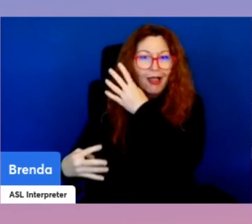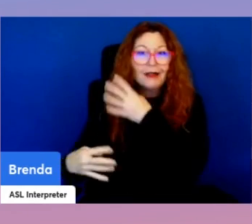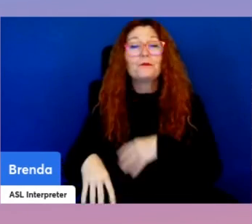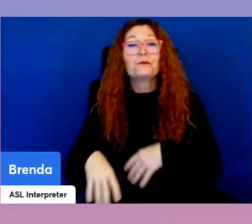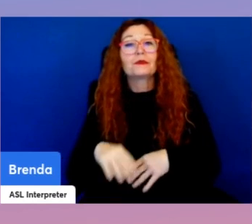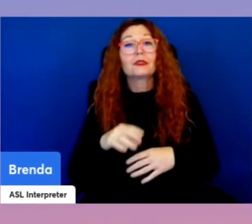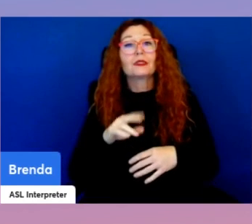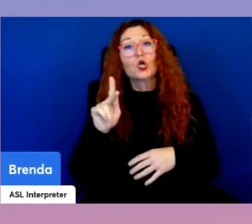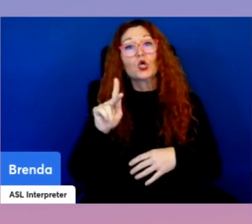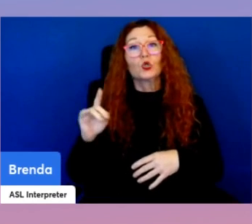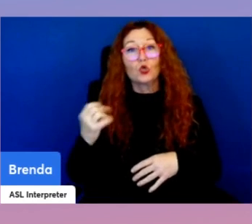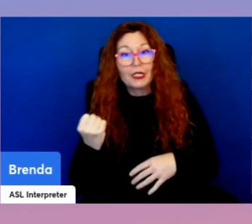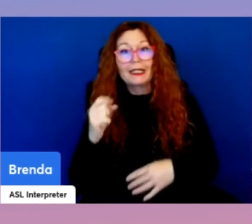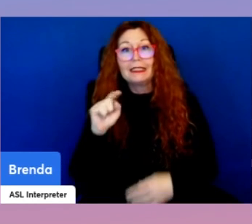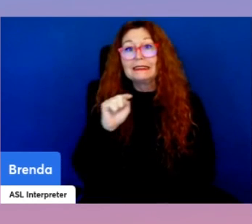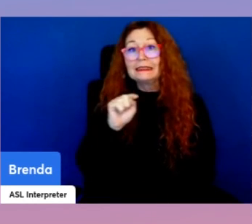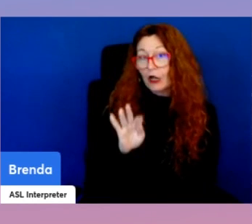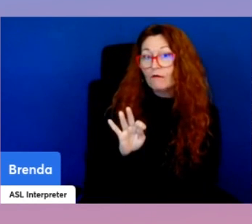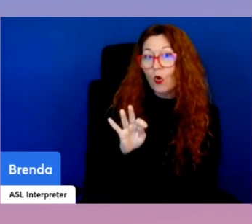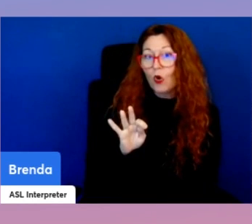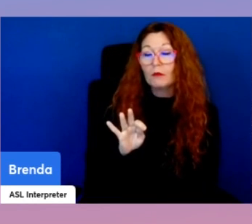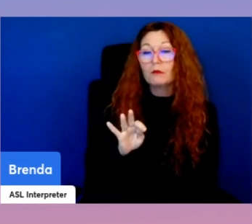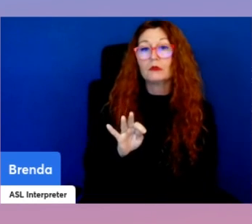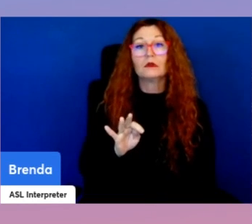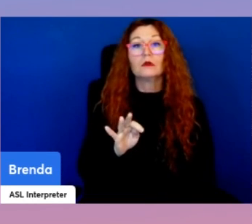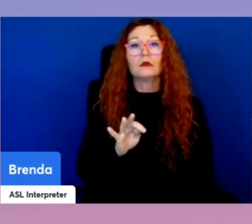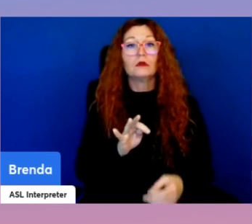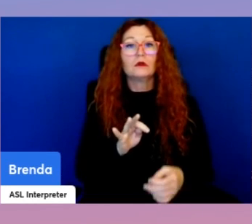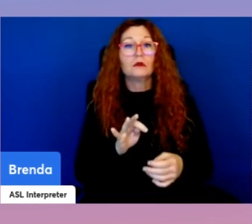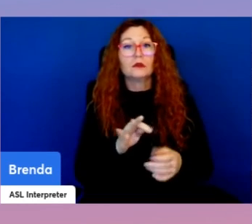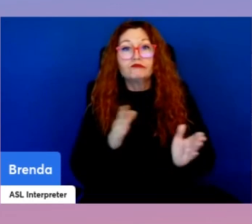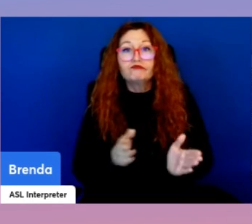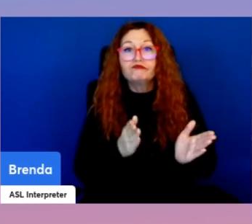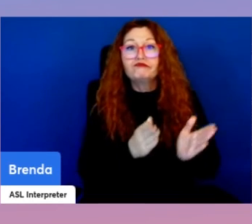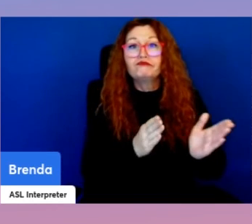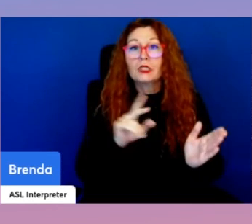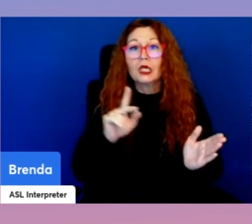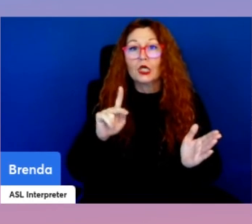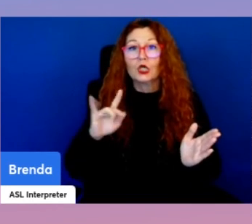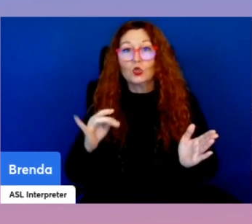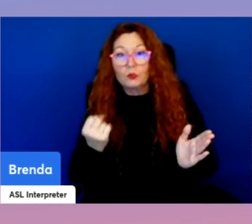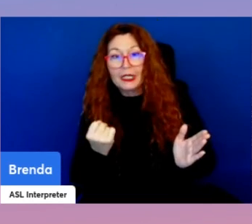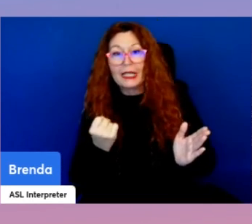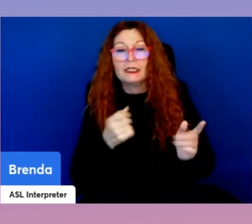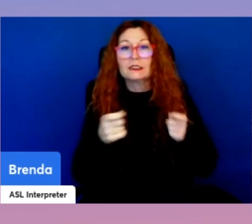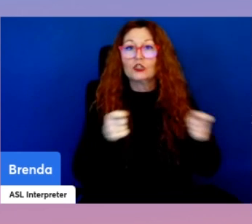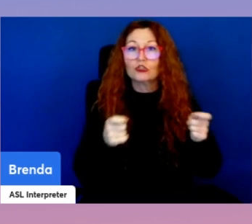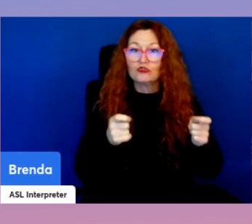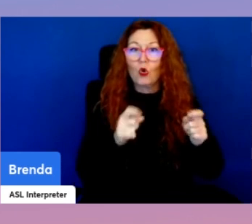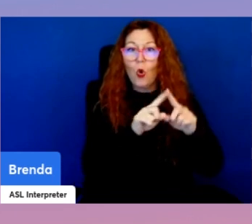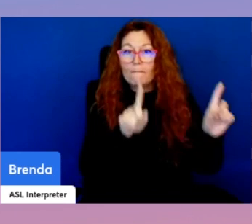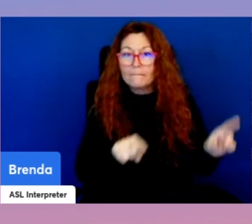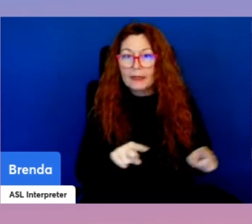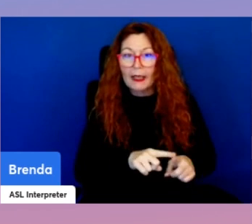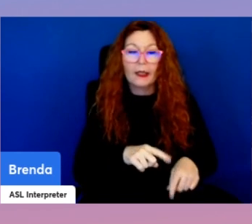Terraform, which provisions the Kubernetes control plane things, everything from